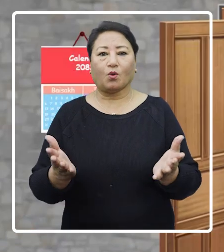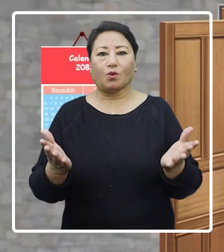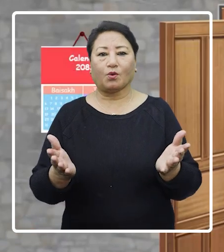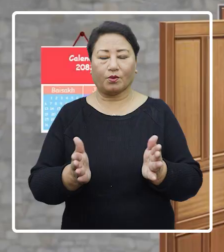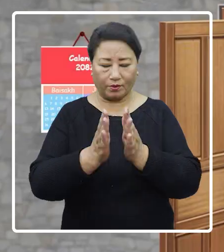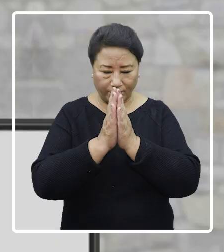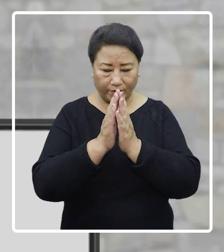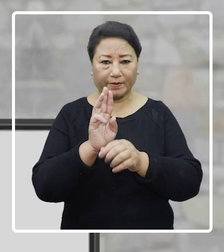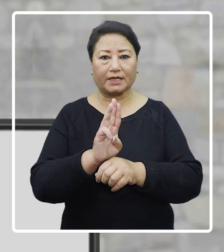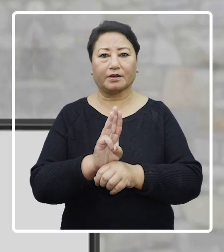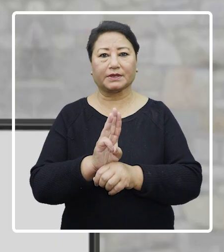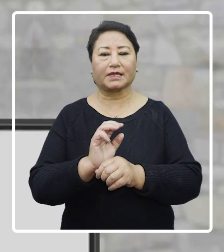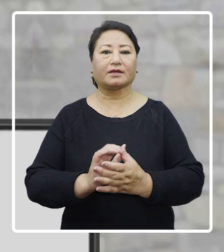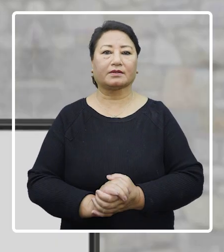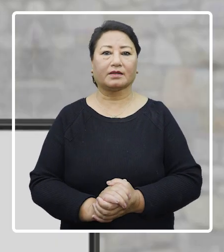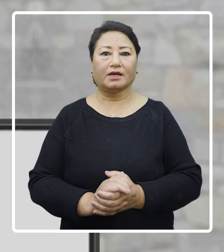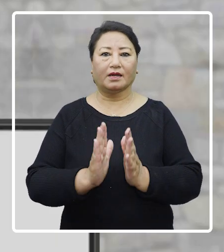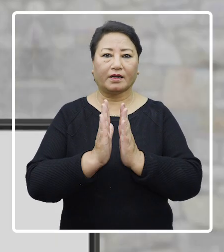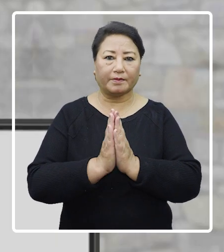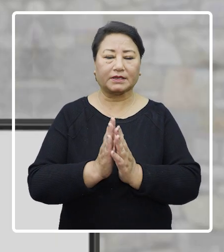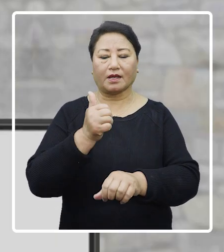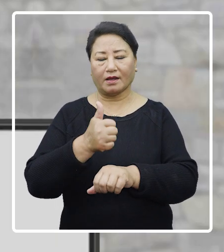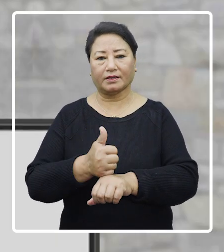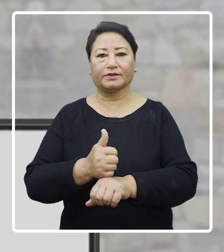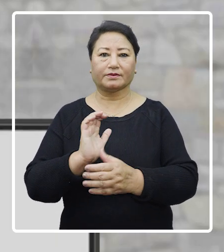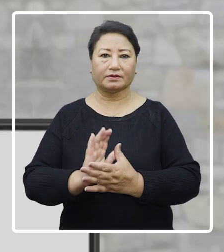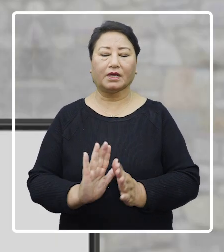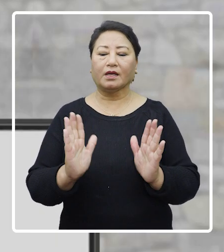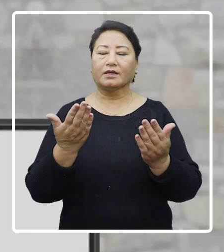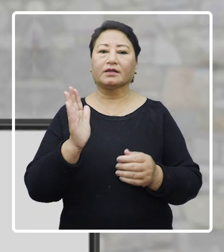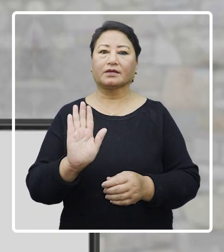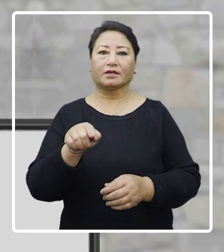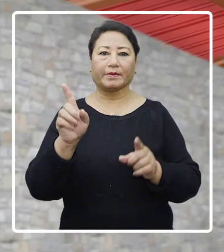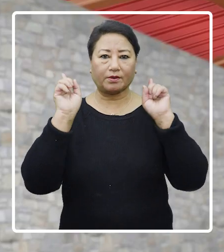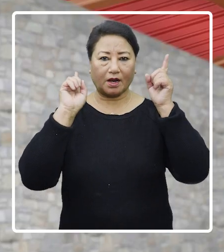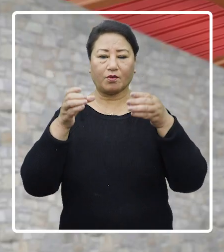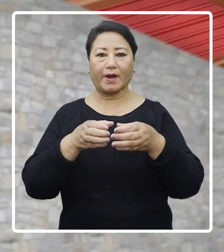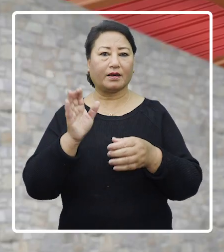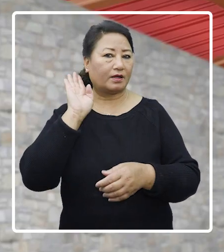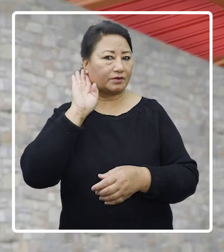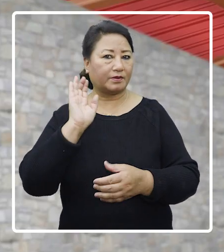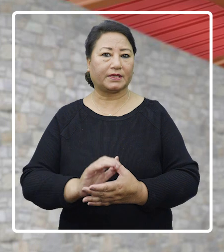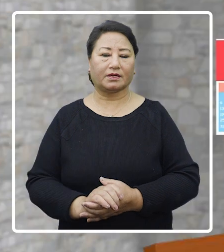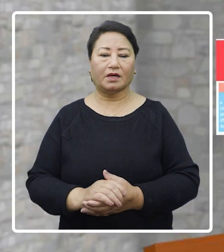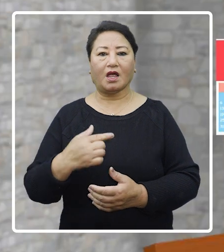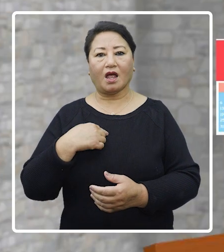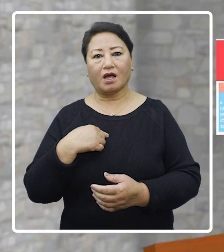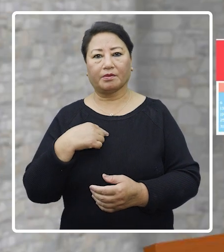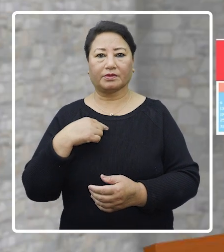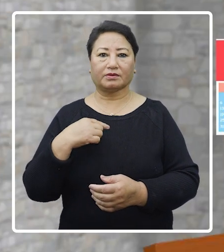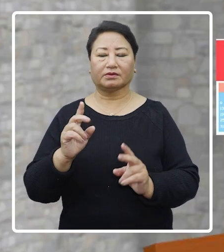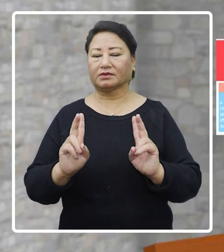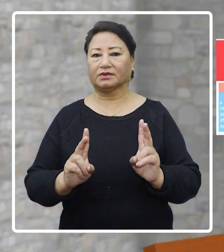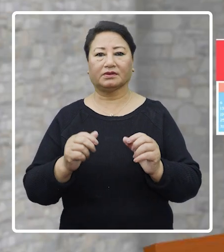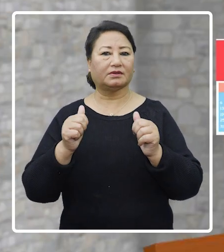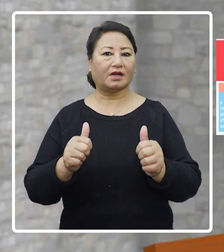Hello, Mayor. Namaste. Namaste, Mr. Chair. What is the latest news of your rural municipality? There are no any good news. Everywhere